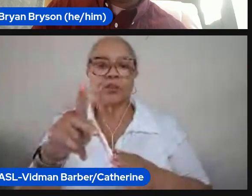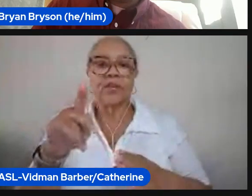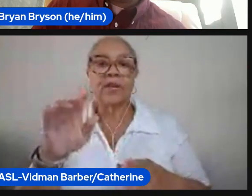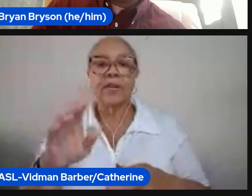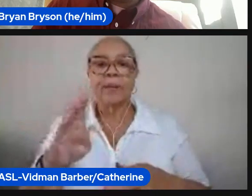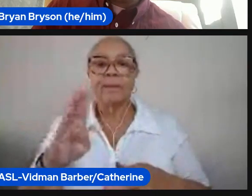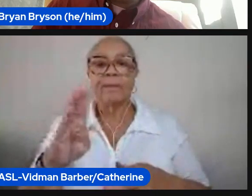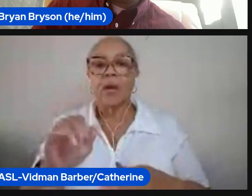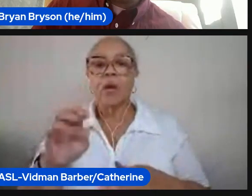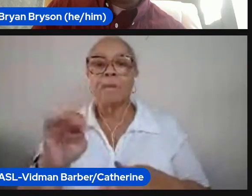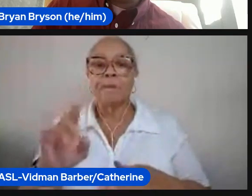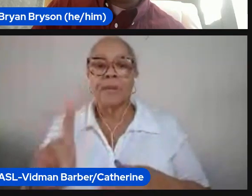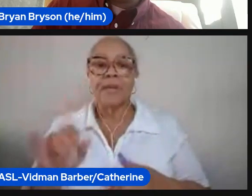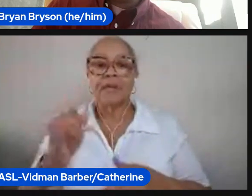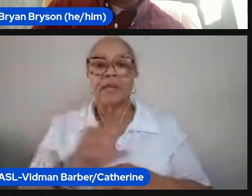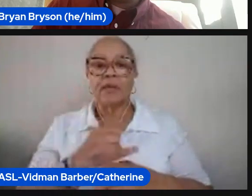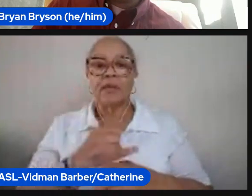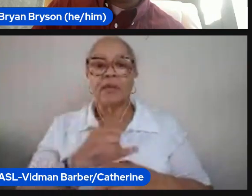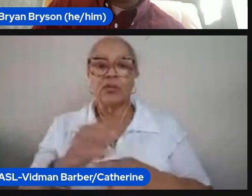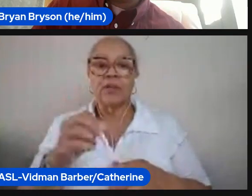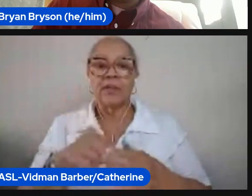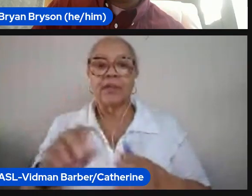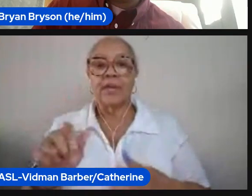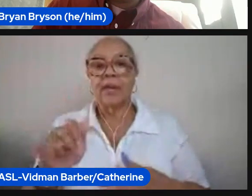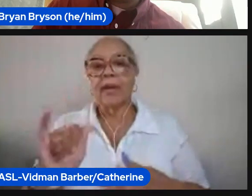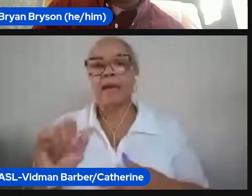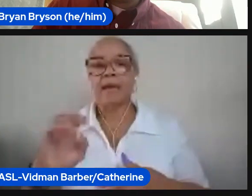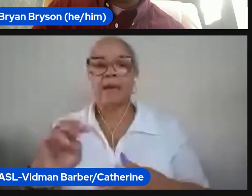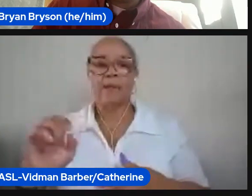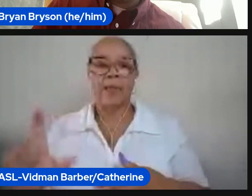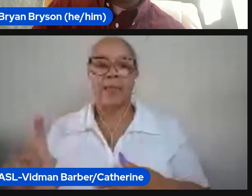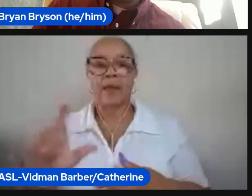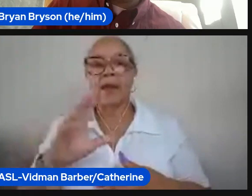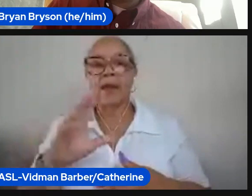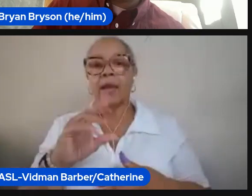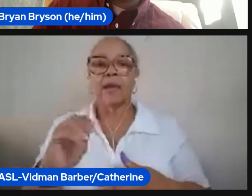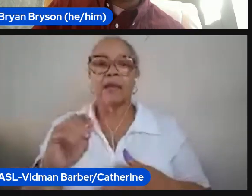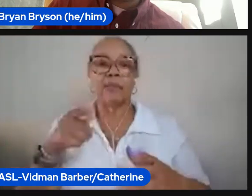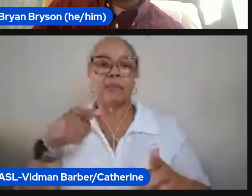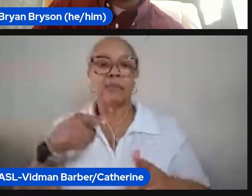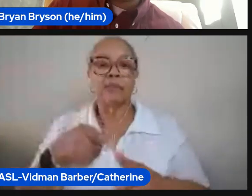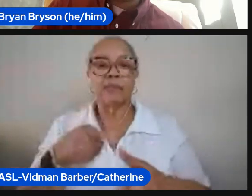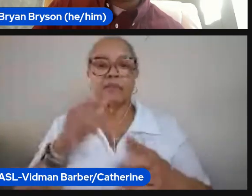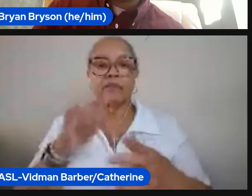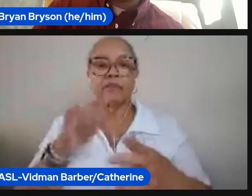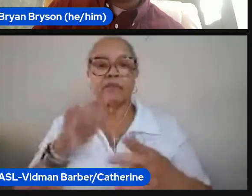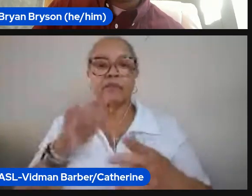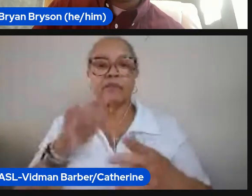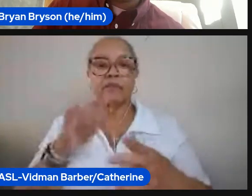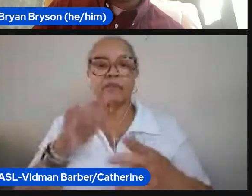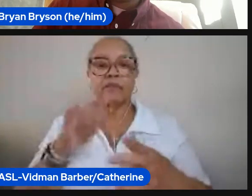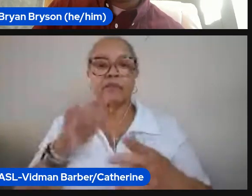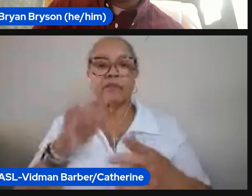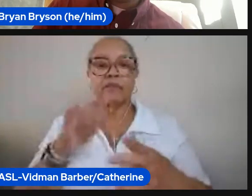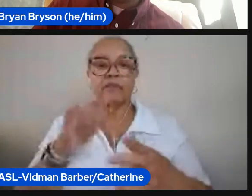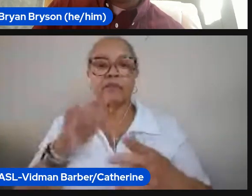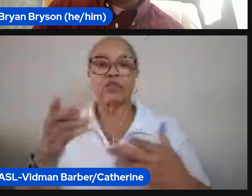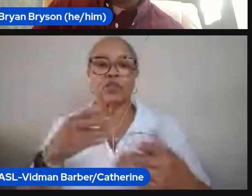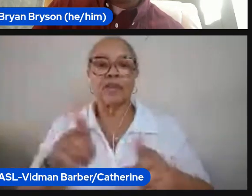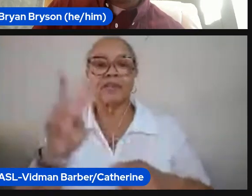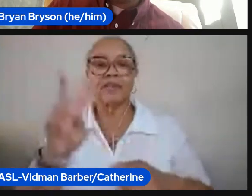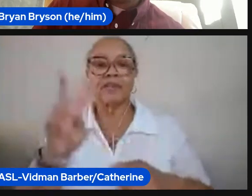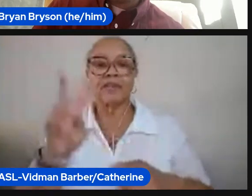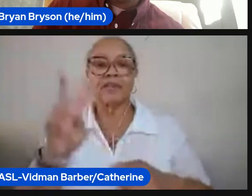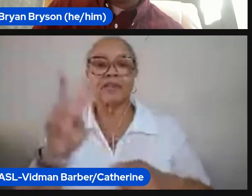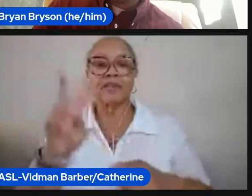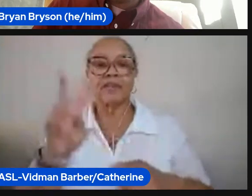biomedical industry in AI/ML, and in particular, she currently serves as the Vice President of AI/ML